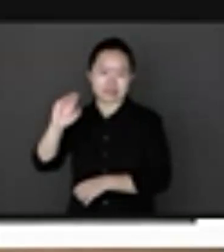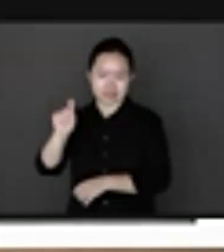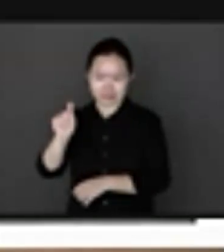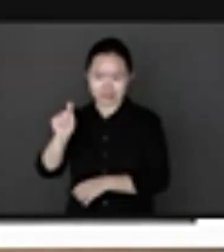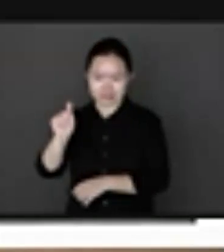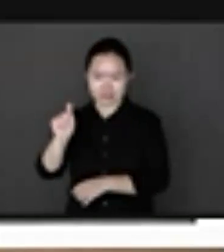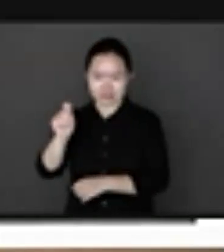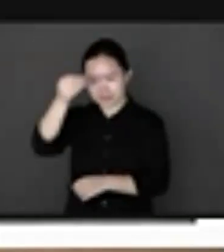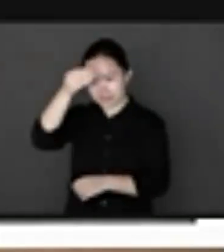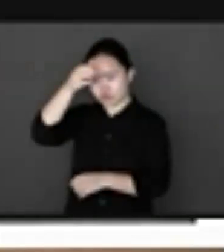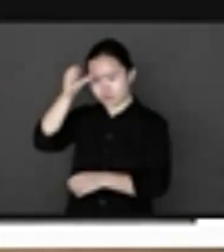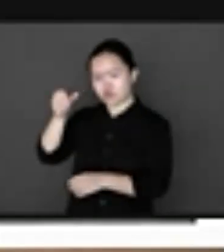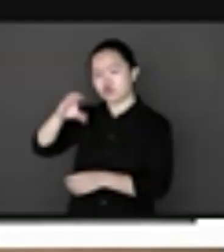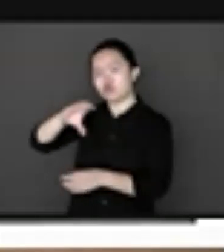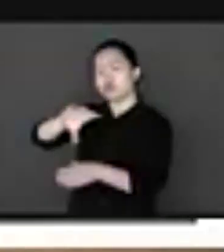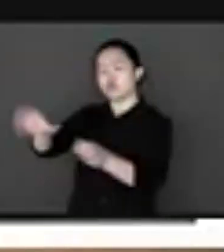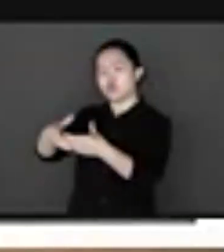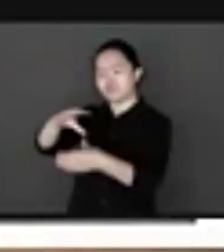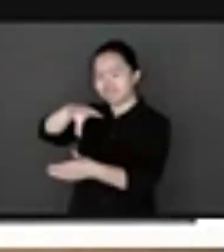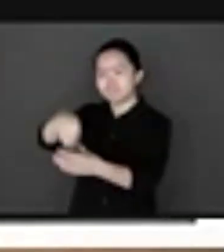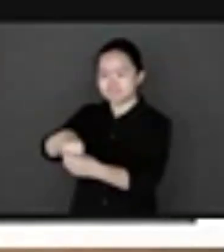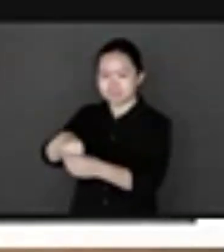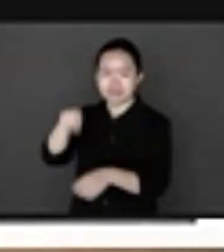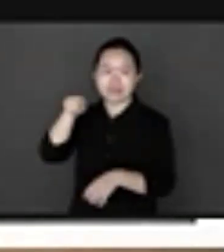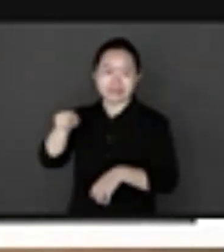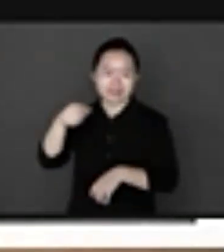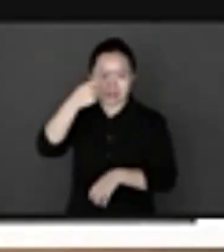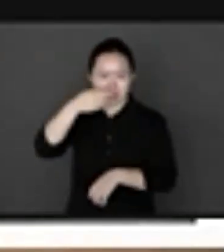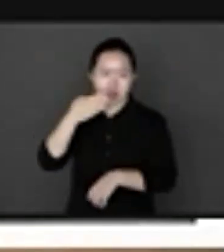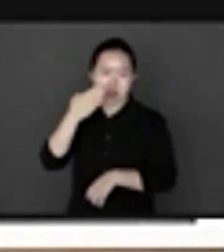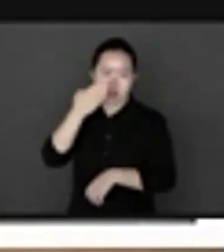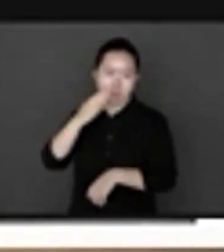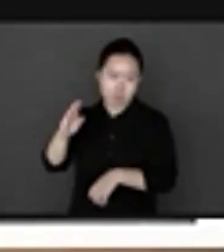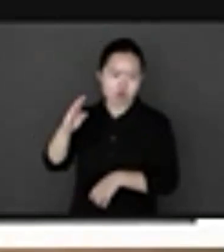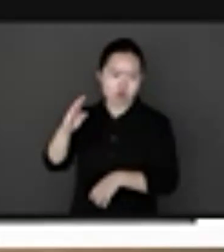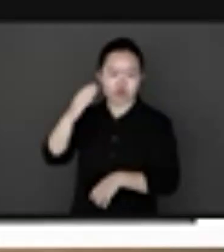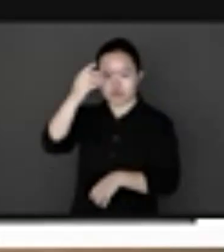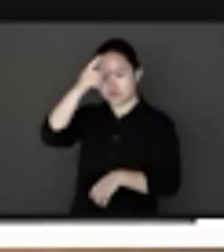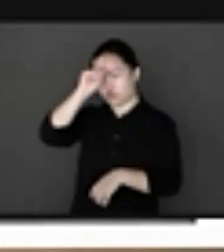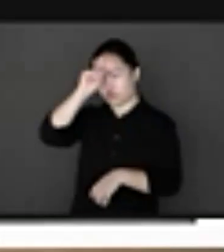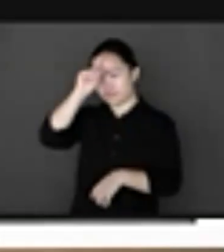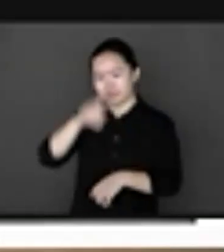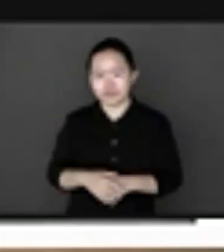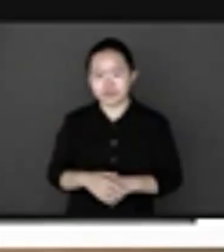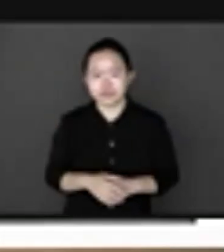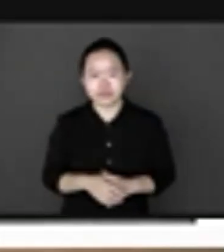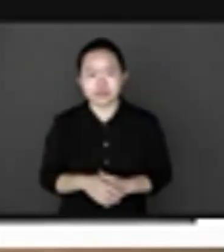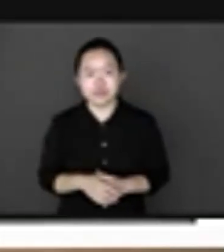one of the conveners of yesterday's workshop. So Peter and I are going to, would you want to introduce yourself